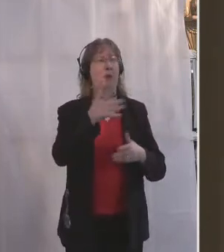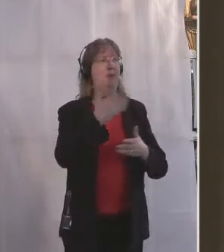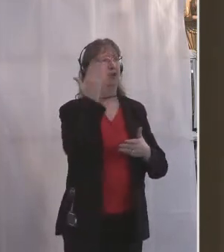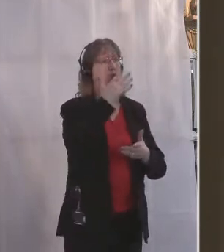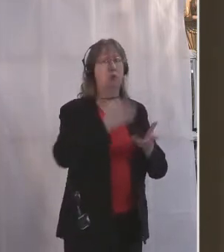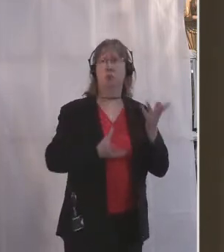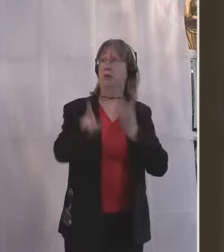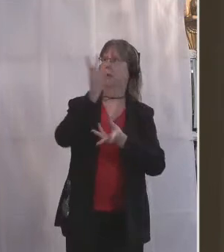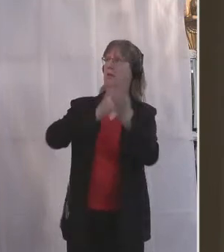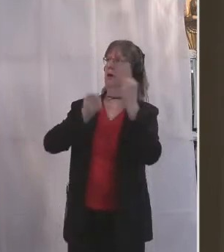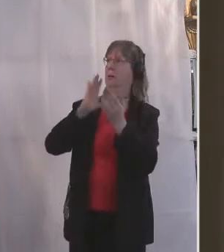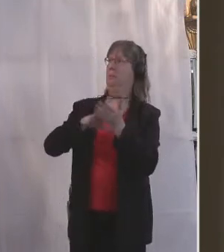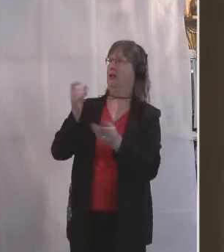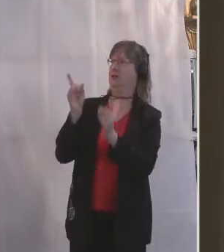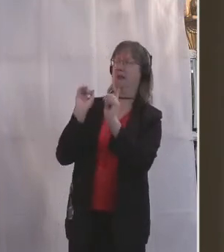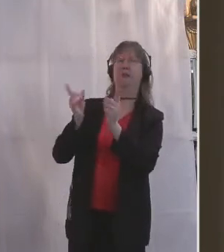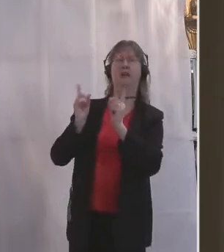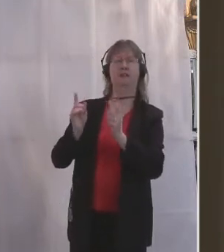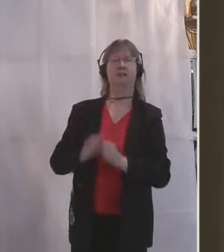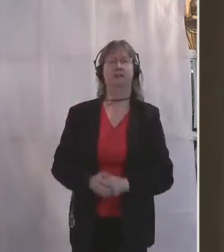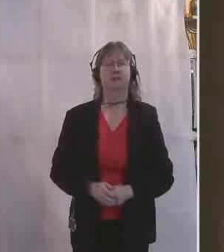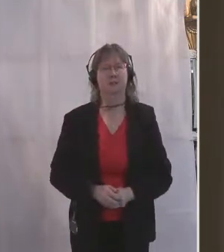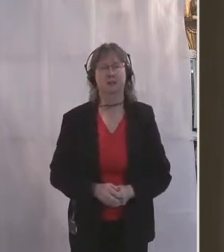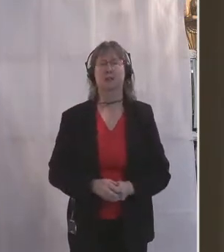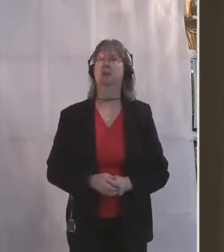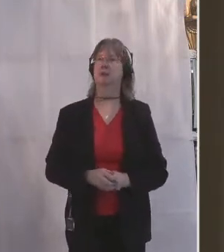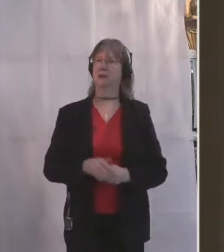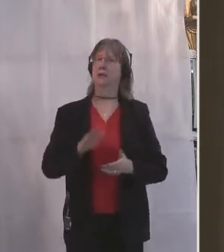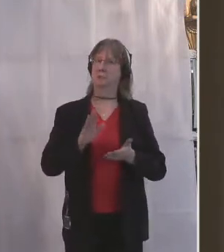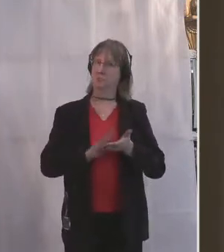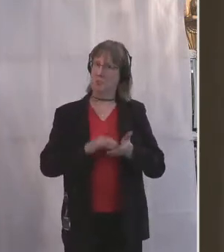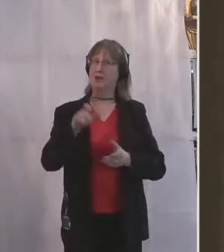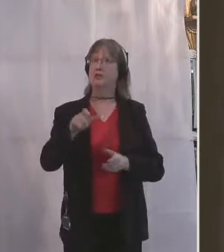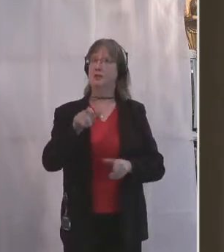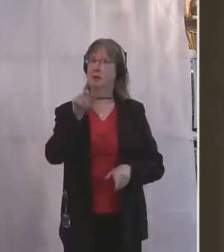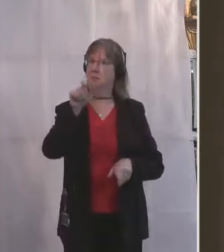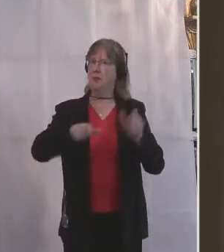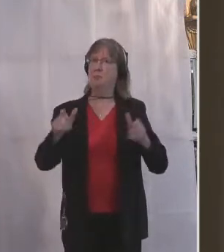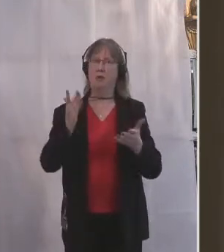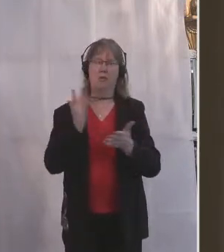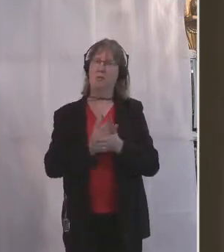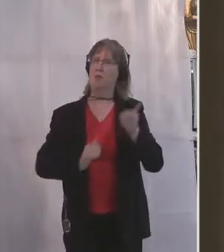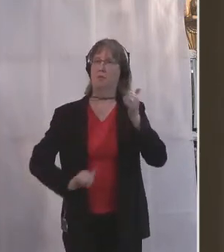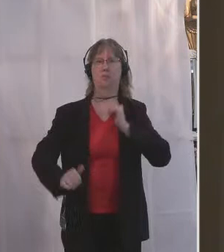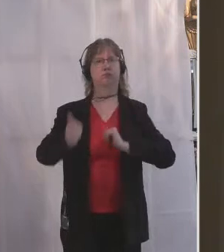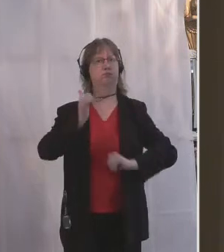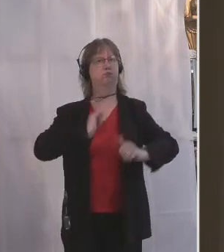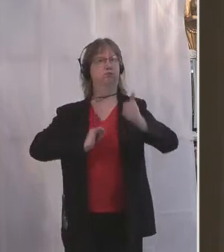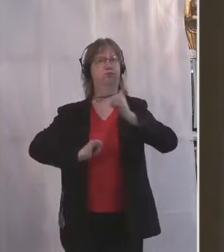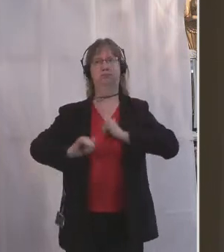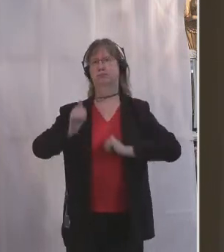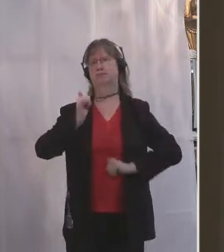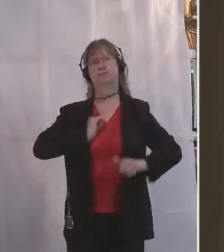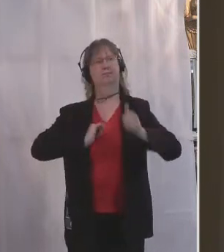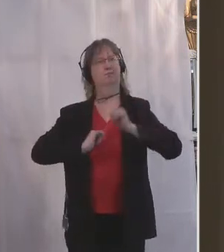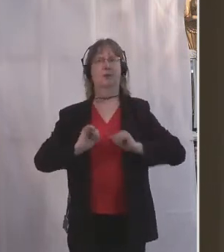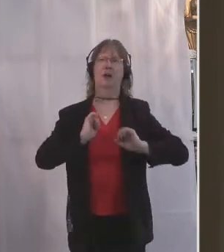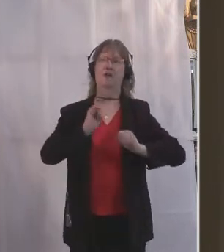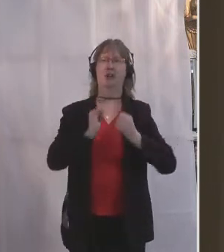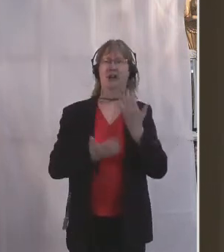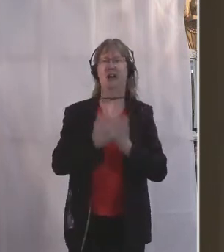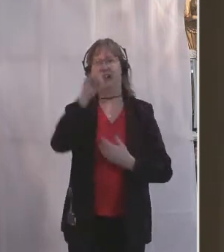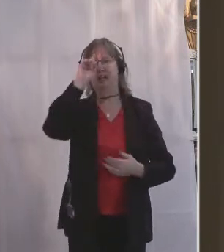school, then we have a long, very proud, long-standing history of innovation in this part of the world, from